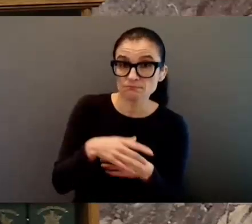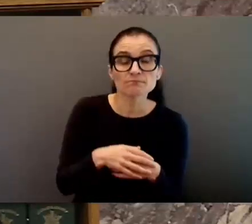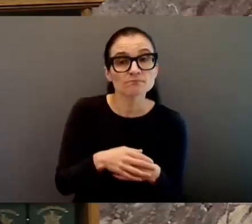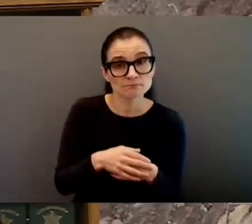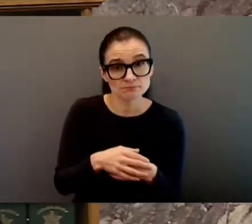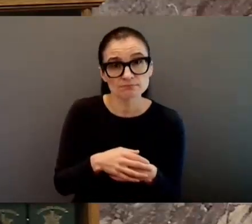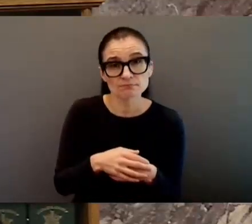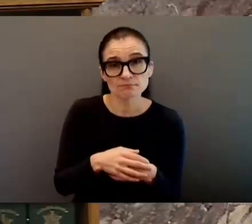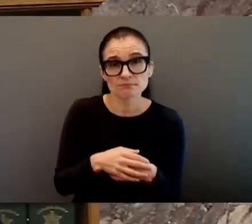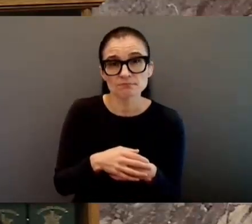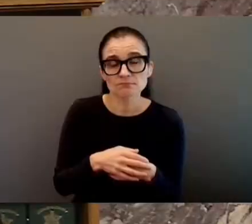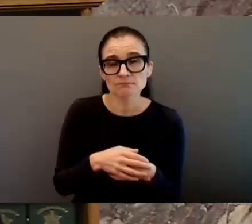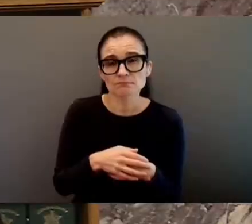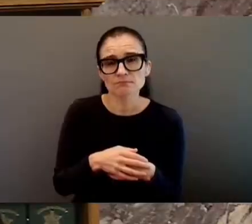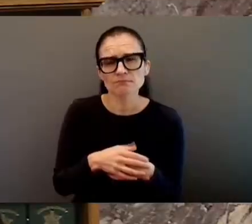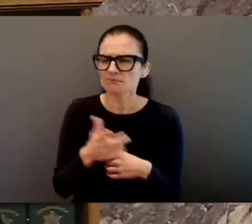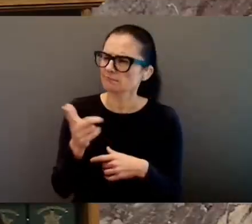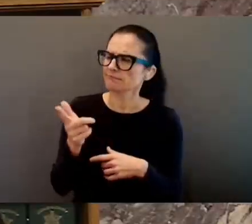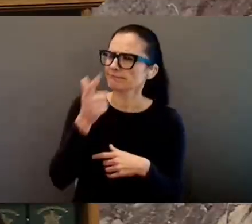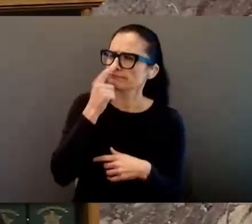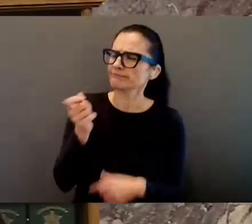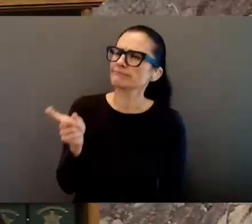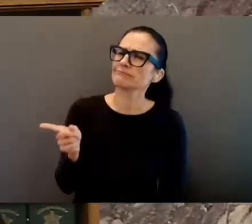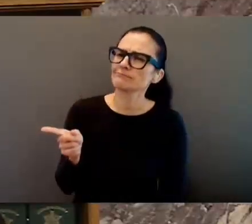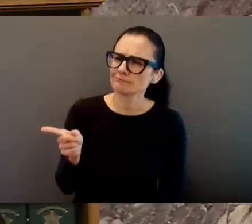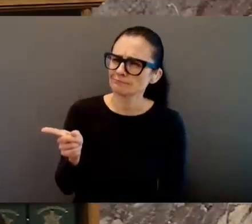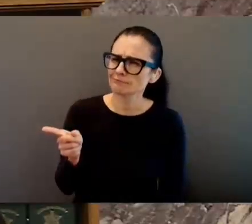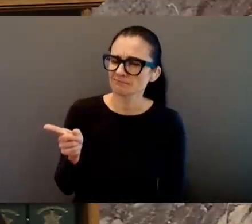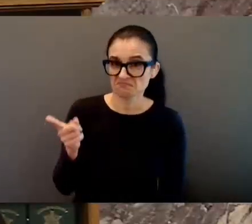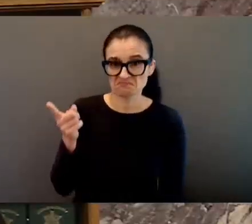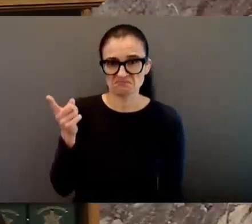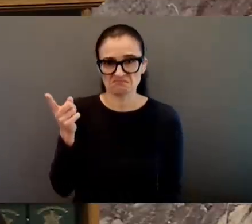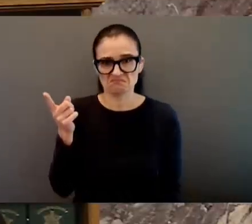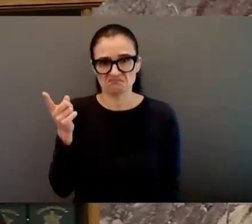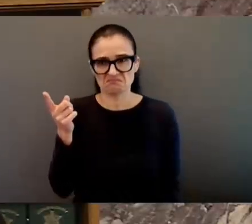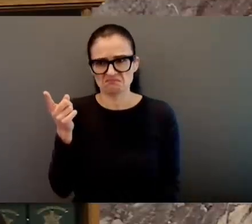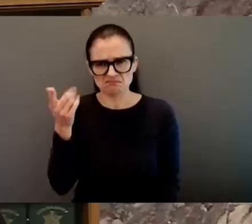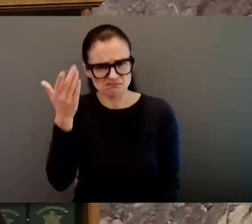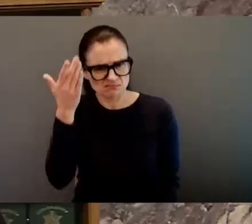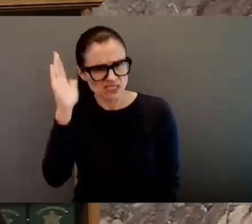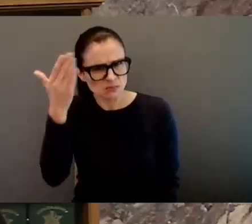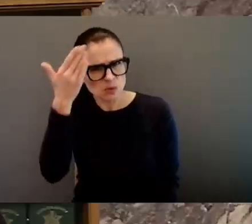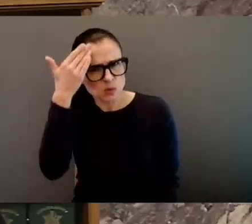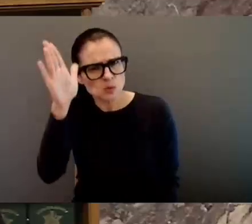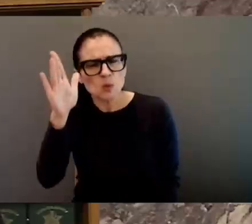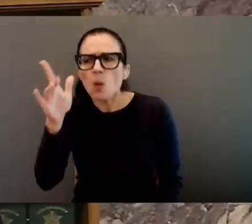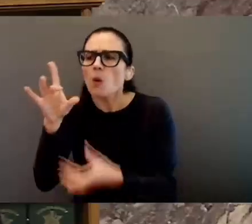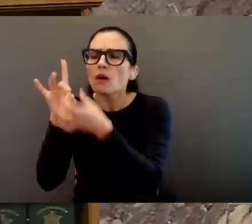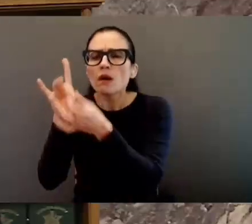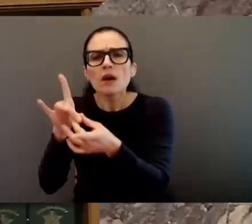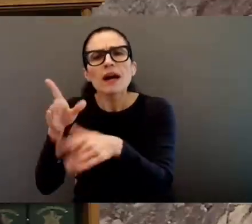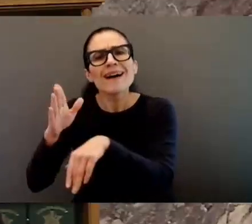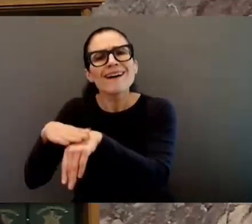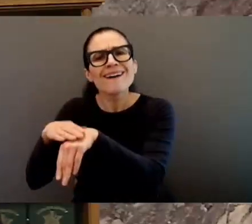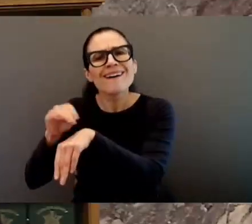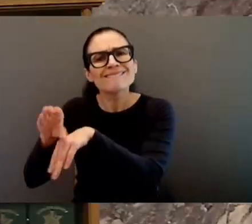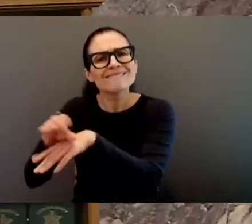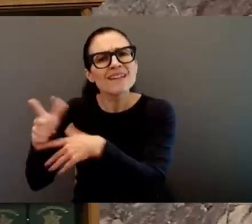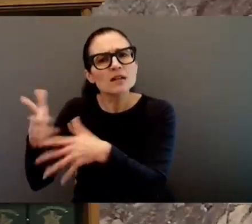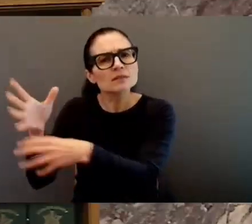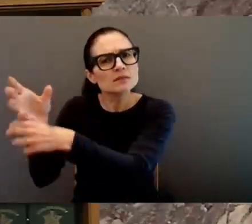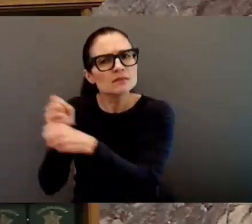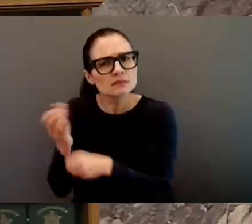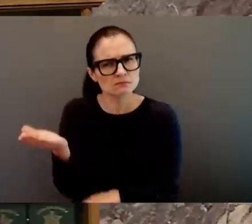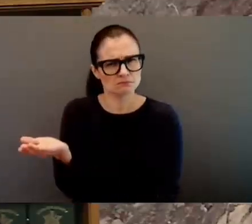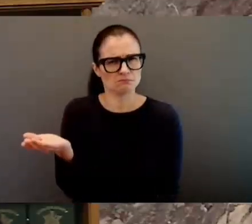she isn't even aware of it. I think that is very telling in terms of what legal advice that their Cabinet may or may not have received in terms of the